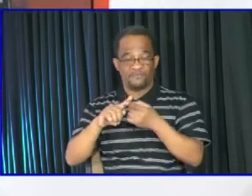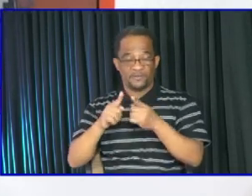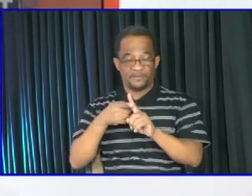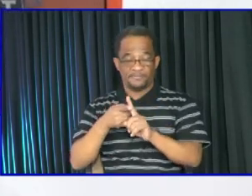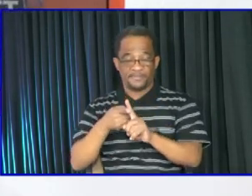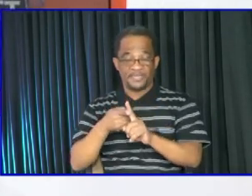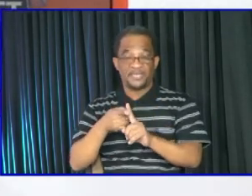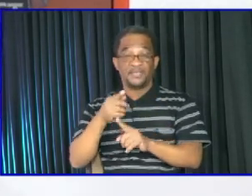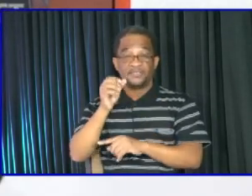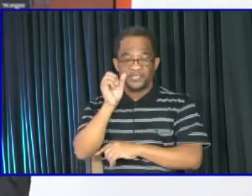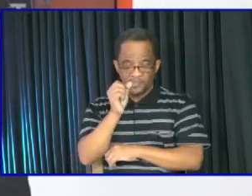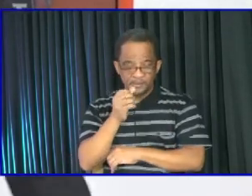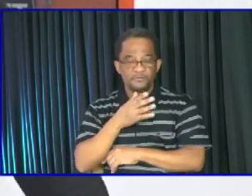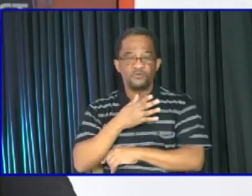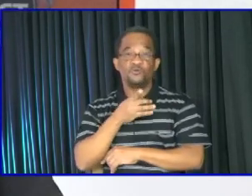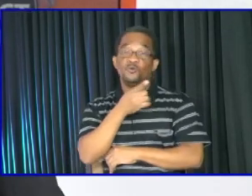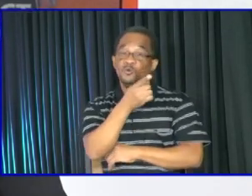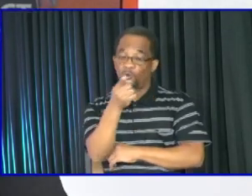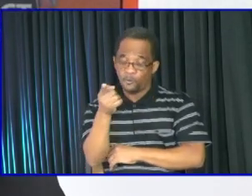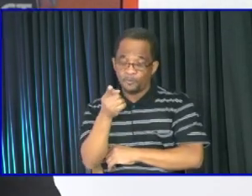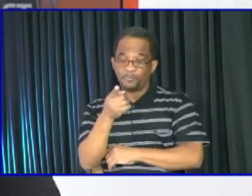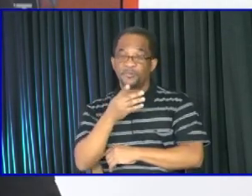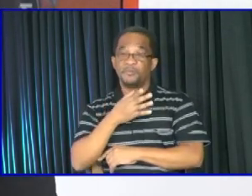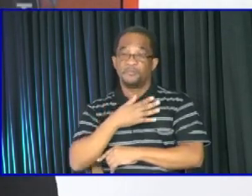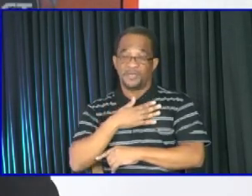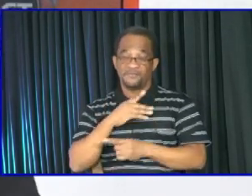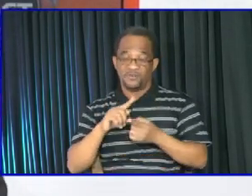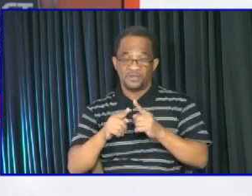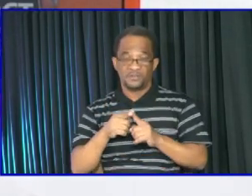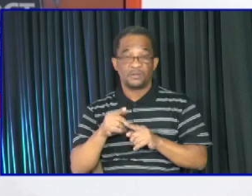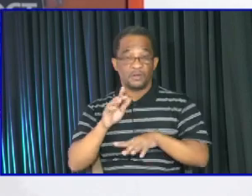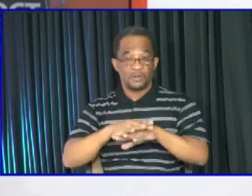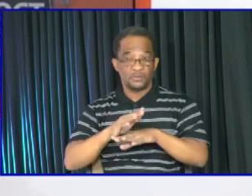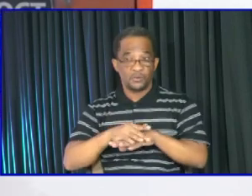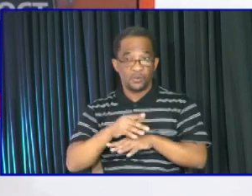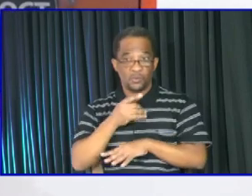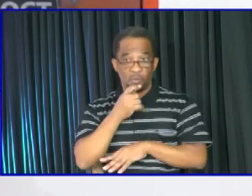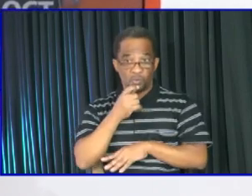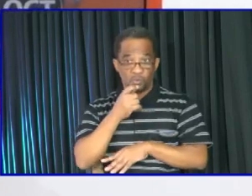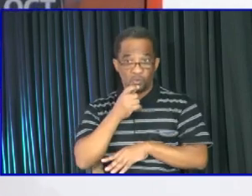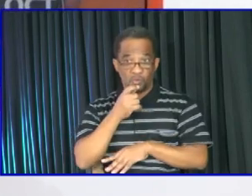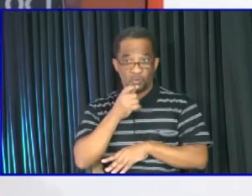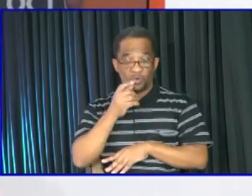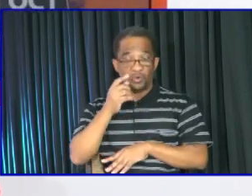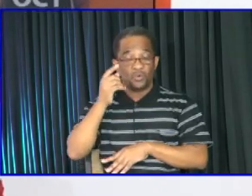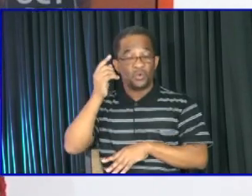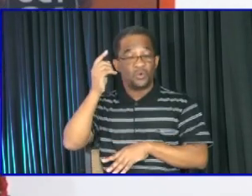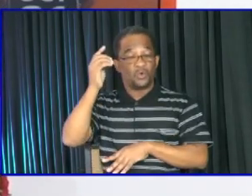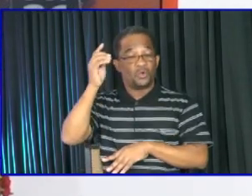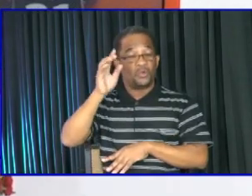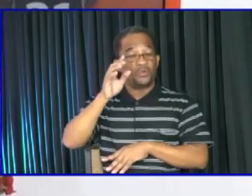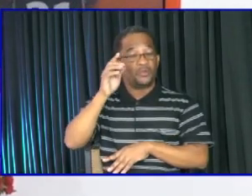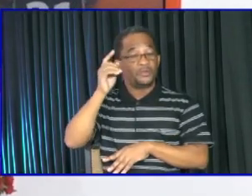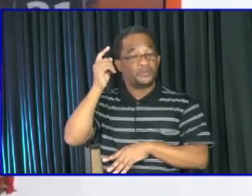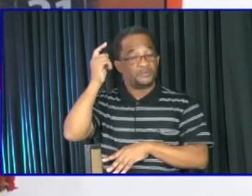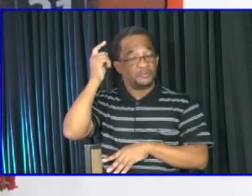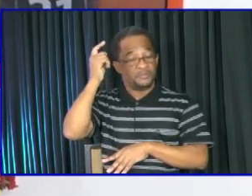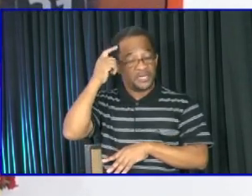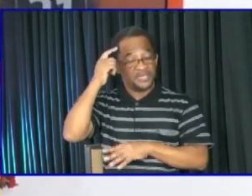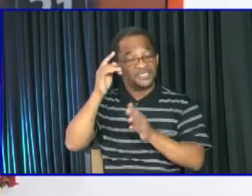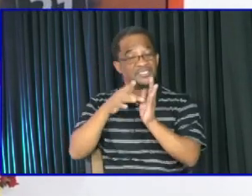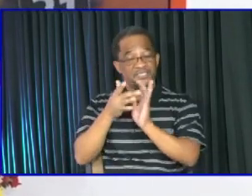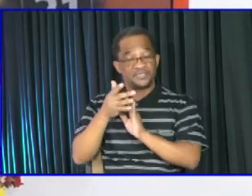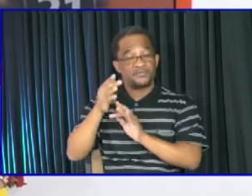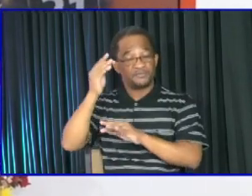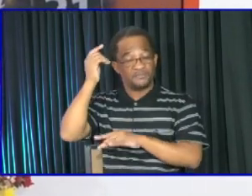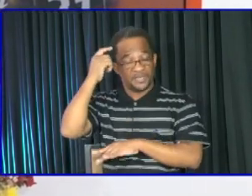you, my friend, yes, you were on his mind. Jesus could not come down. He could not come down because he